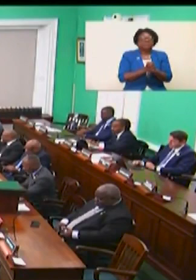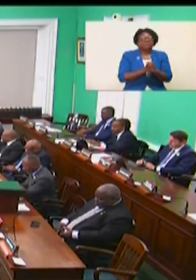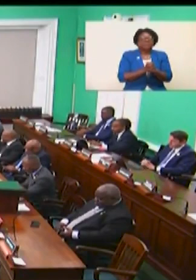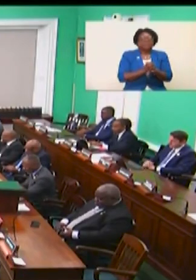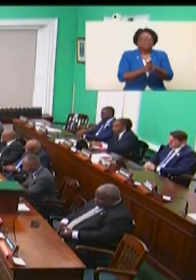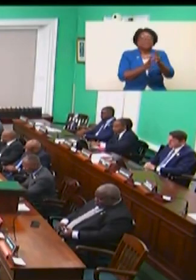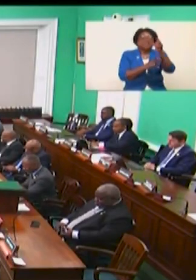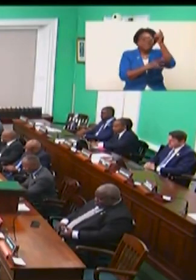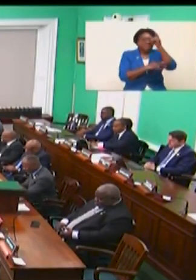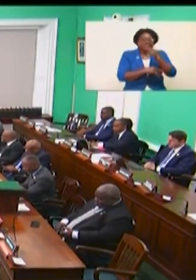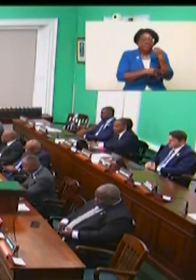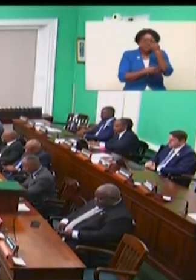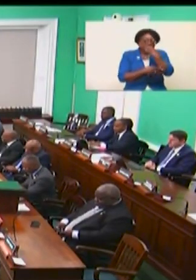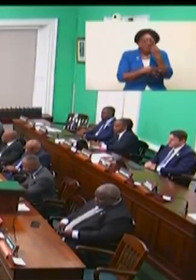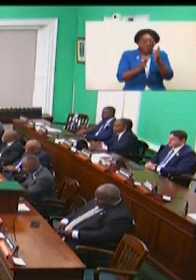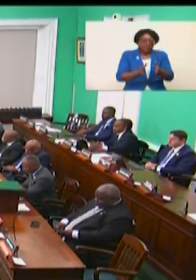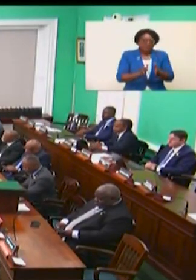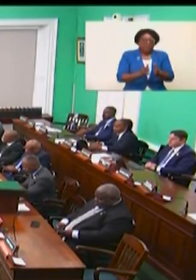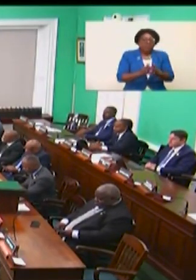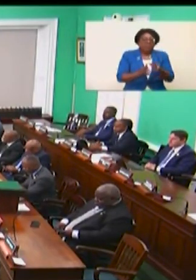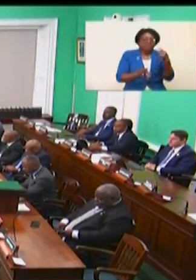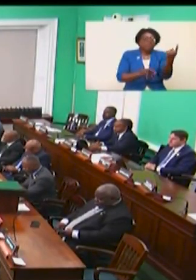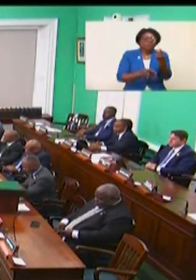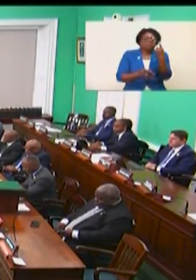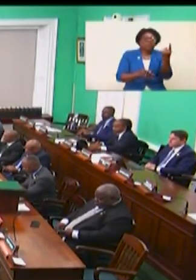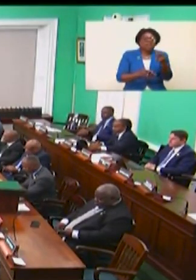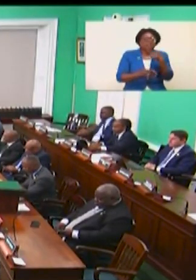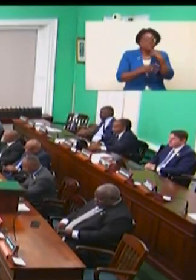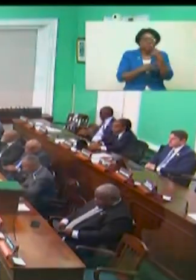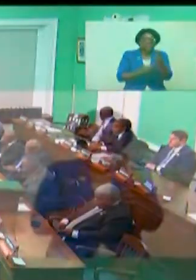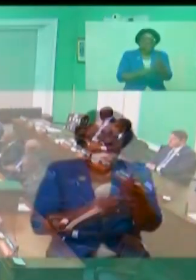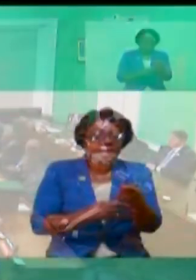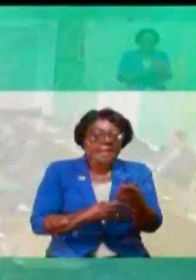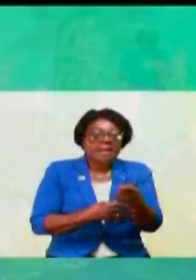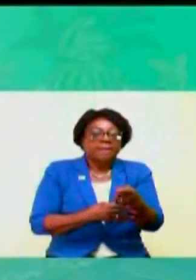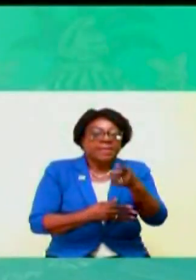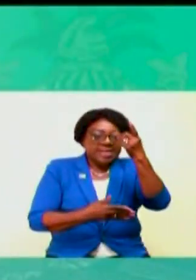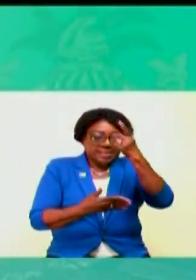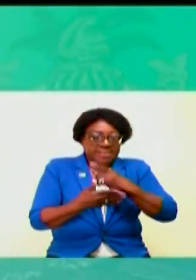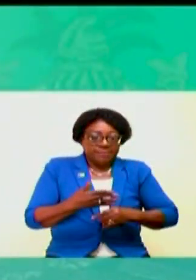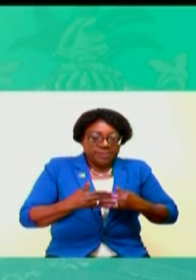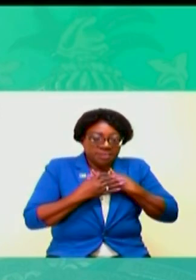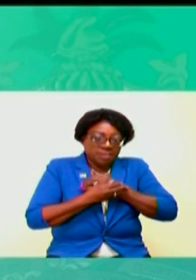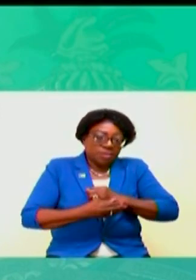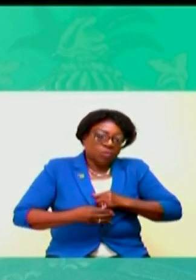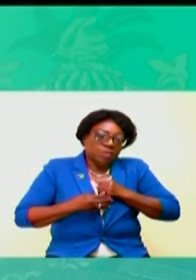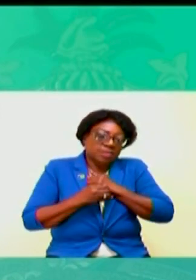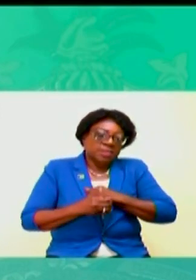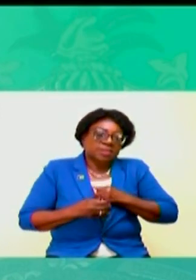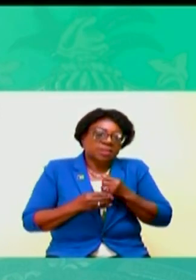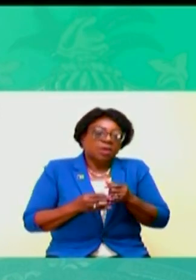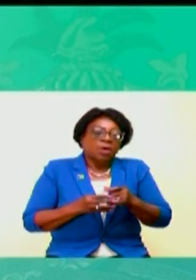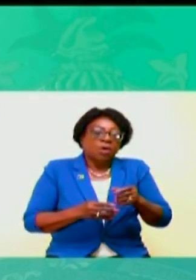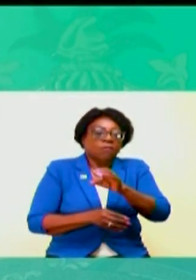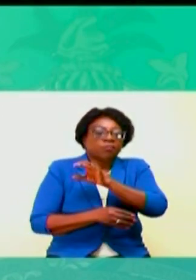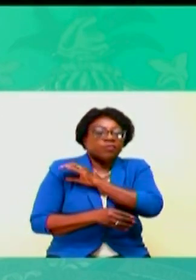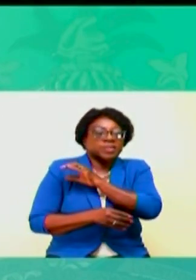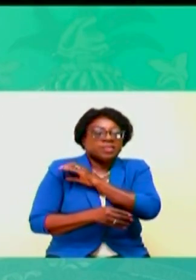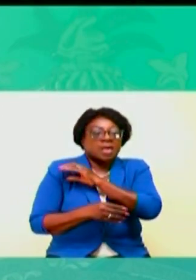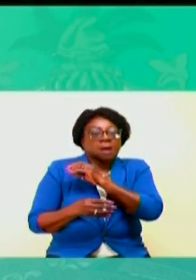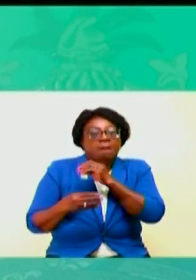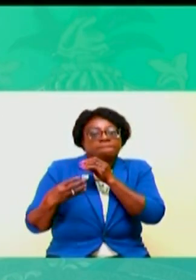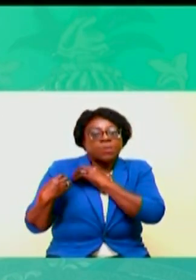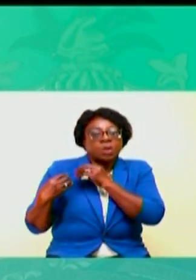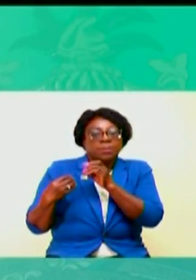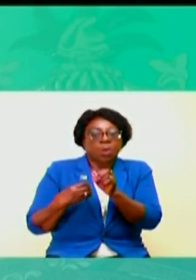Mr. Deputy Speaker, I would also like to convey my deepest condolences to the family of Chris Mortimer. Chris and I grew